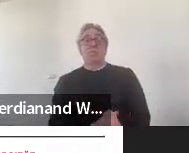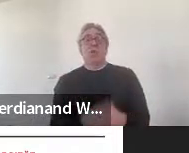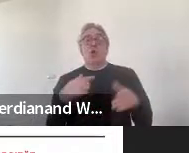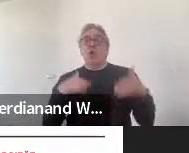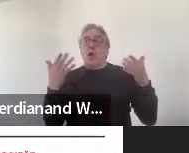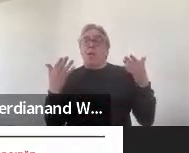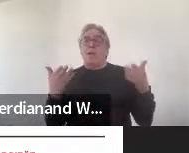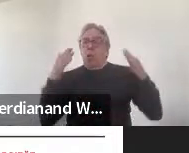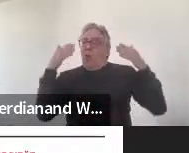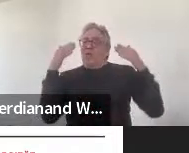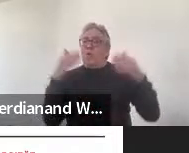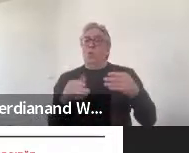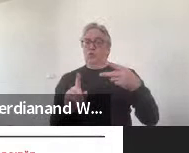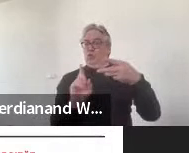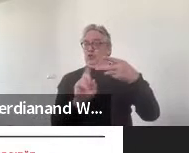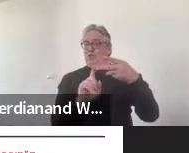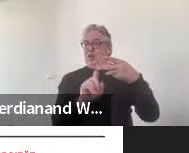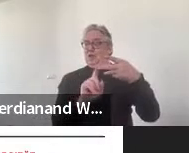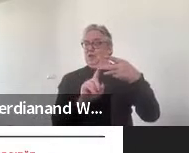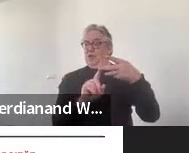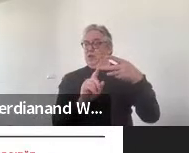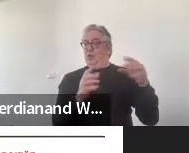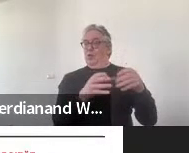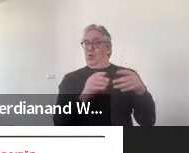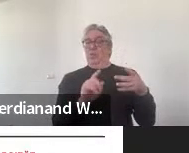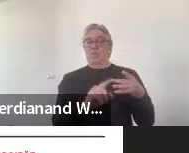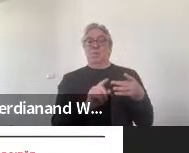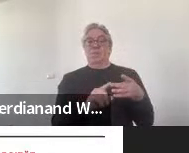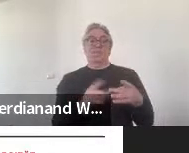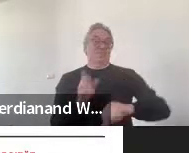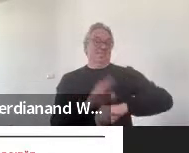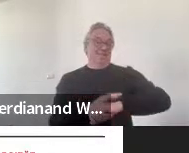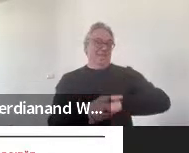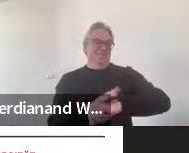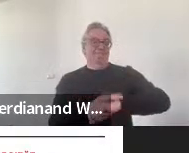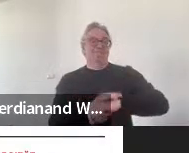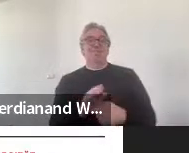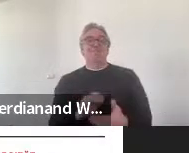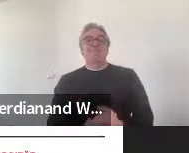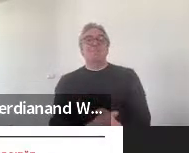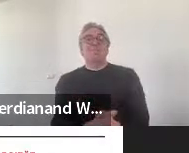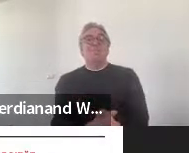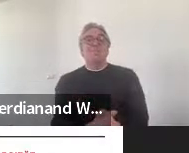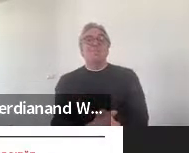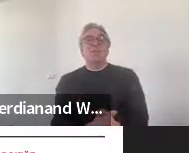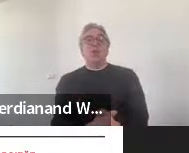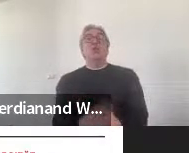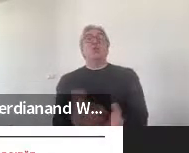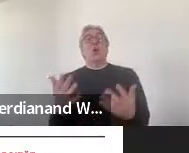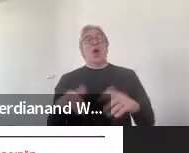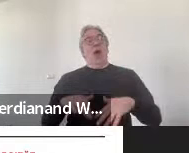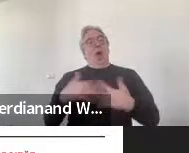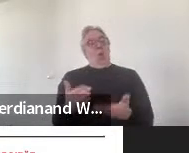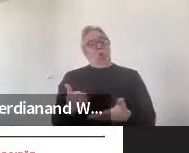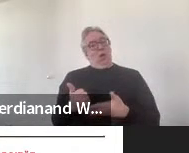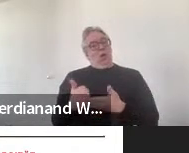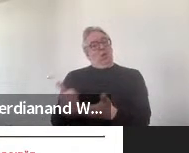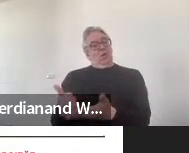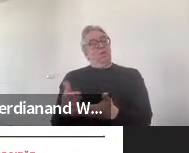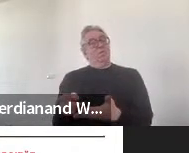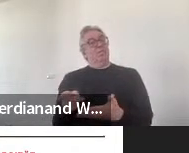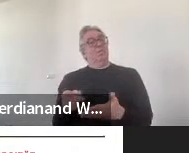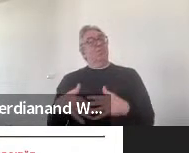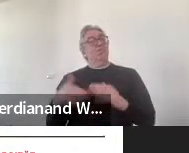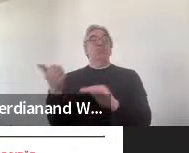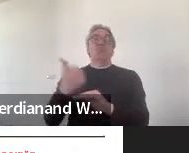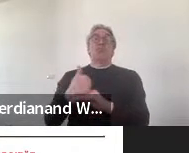second recommendation cluster because of time, and establishing access to employment and